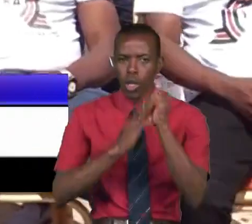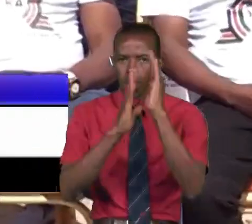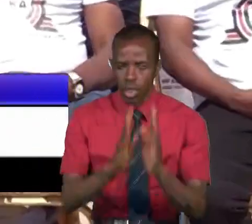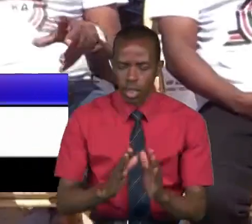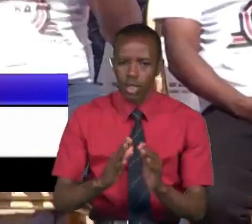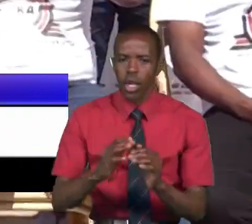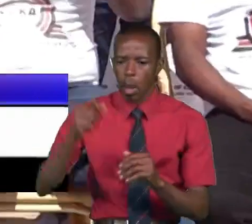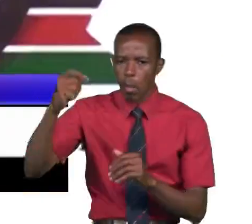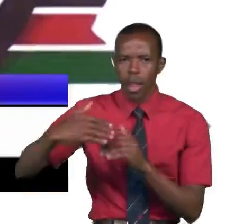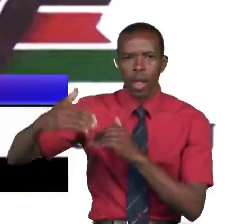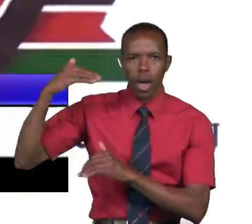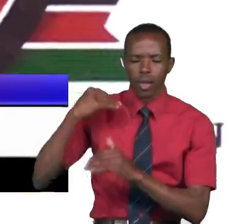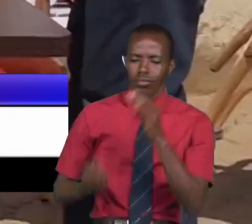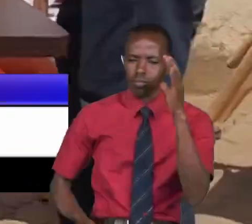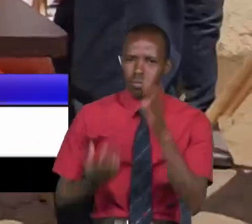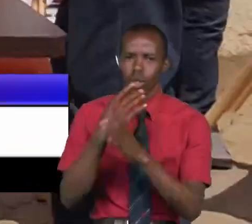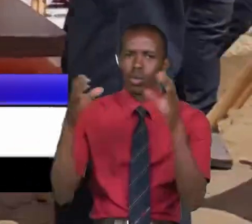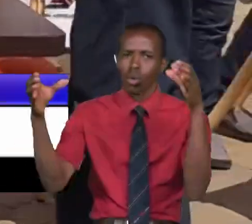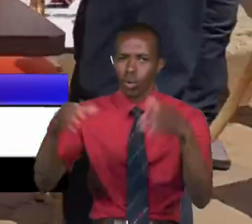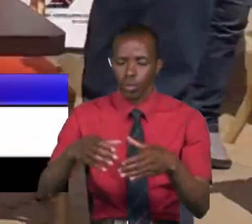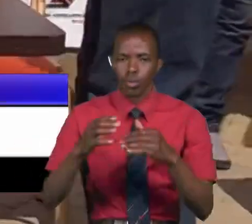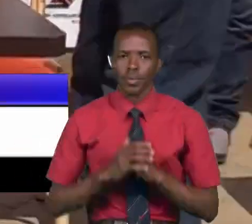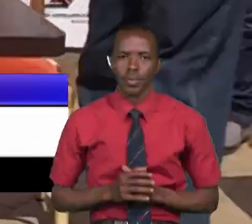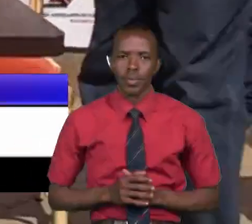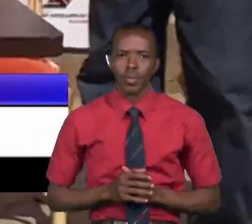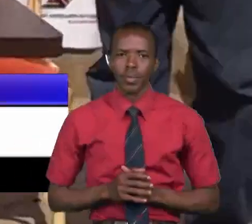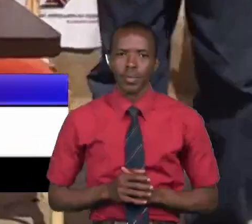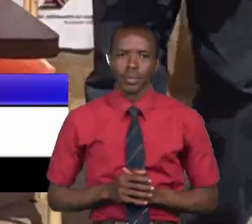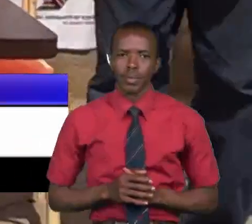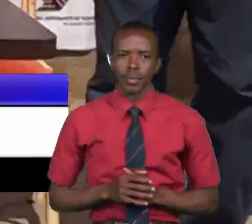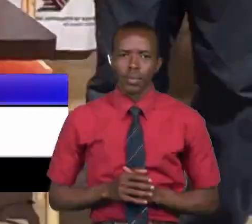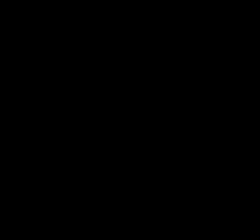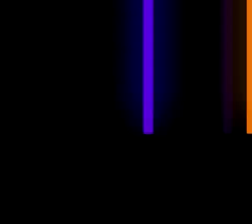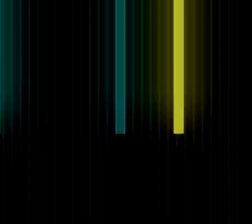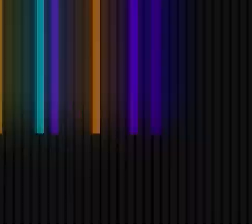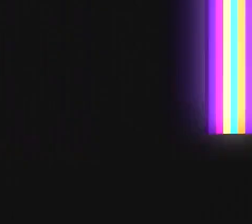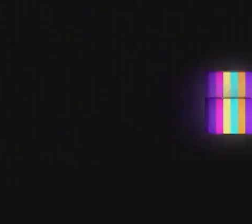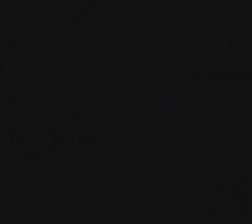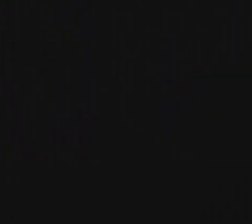month after the launch of the party. Judy Akinyi, Switch TV.